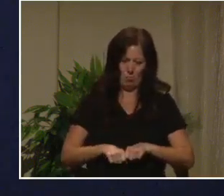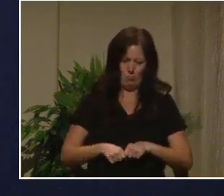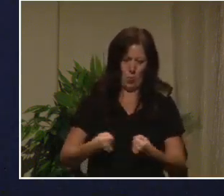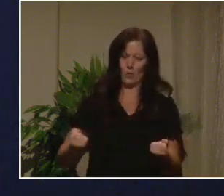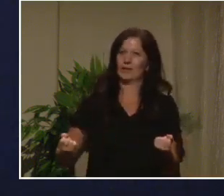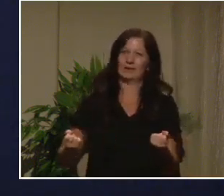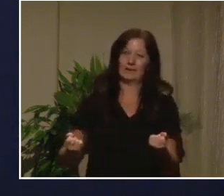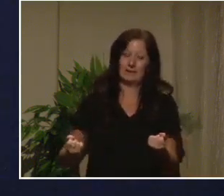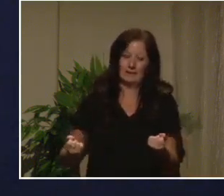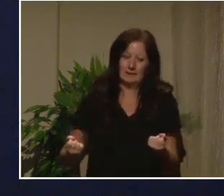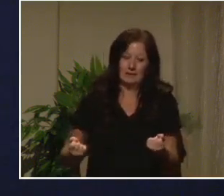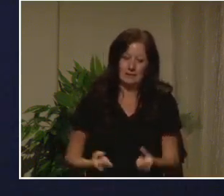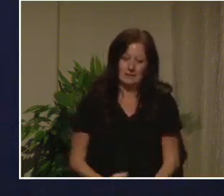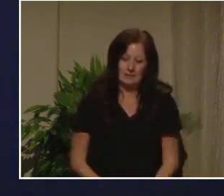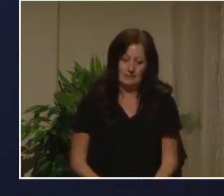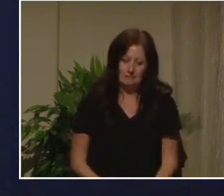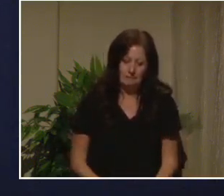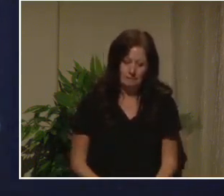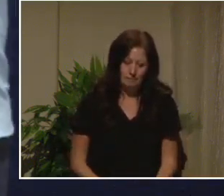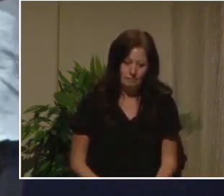We come with people who